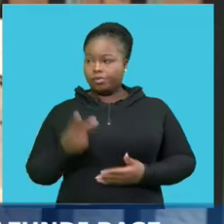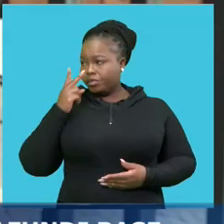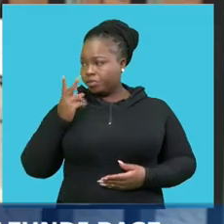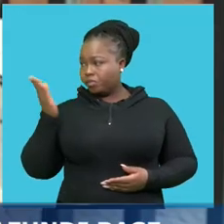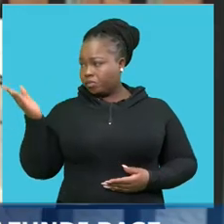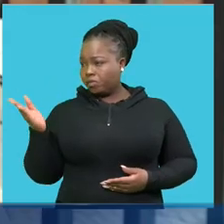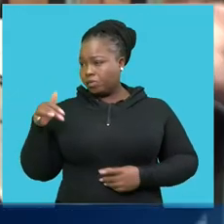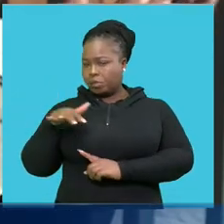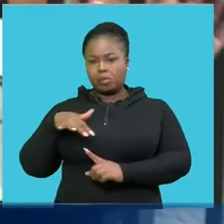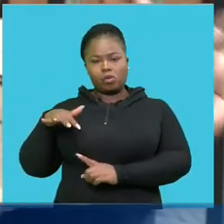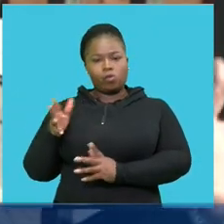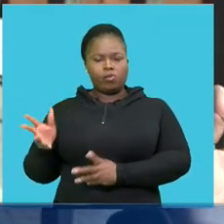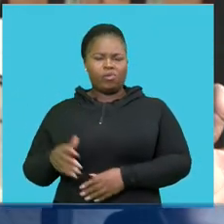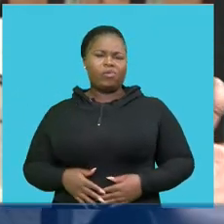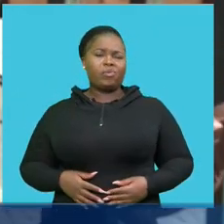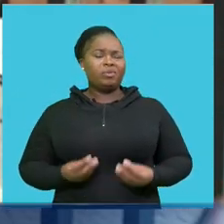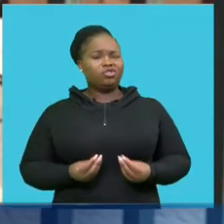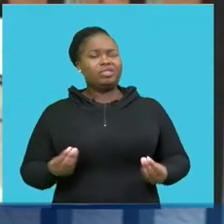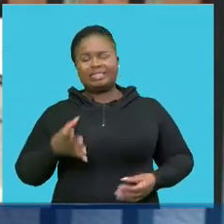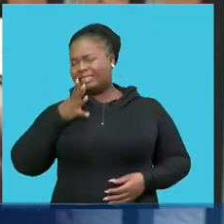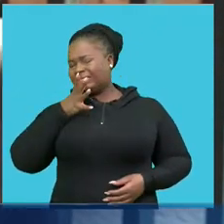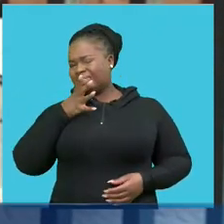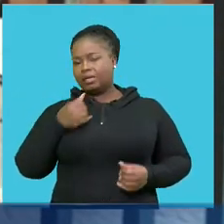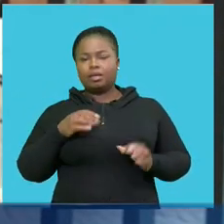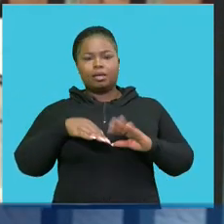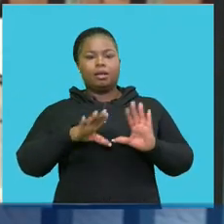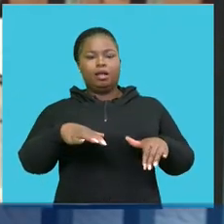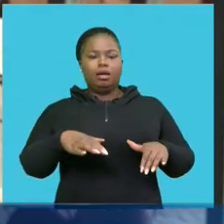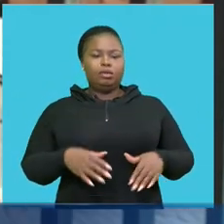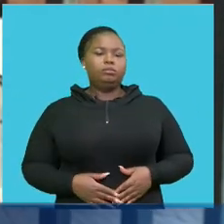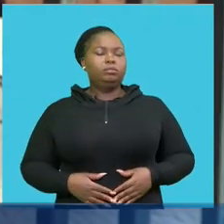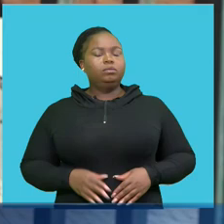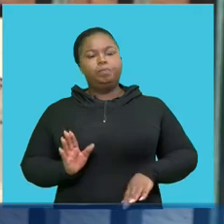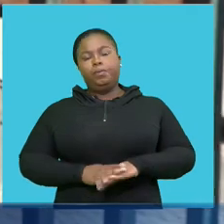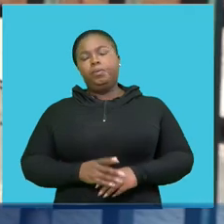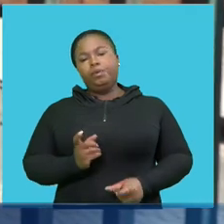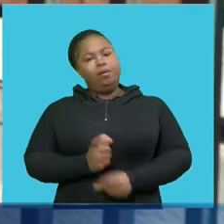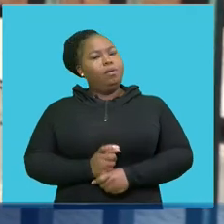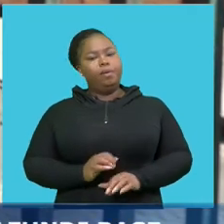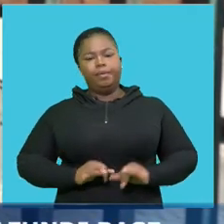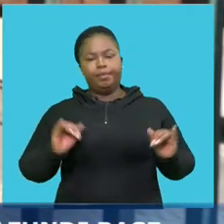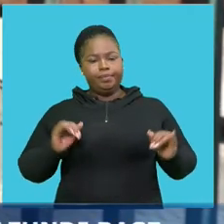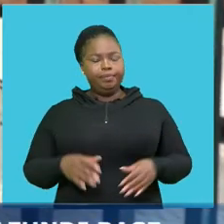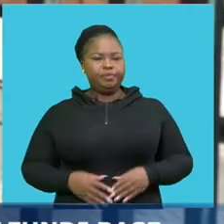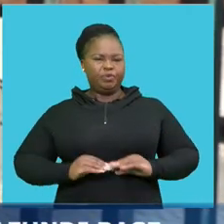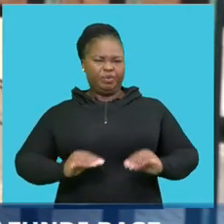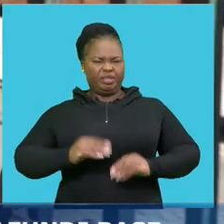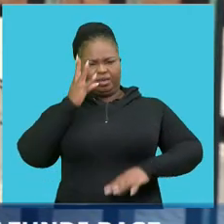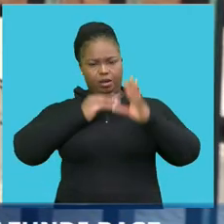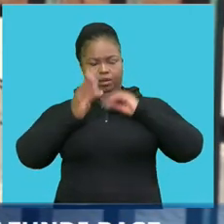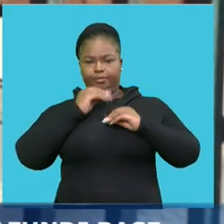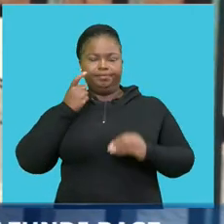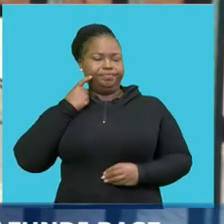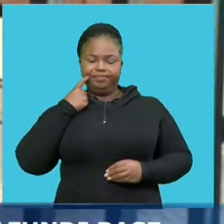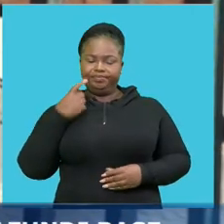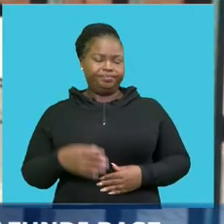situation is like this. Now the children are crowded in the classes, which now makes it even more difficult for teaching and learning. So we